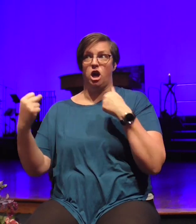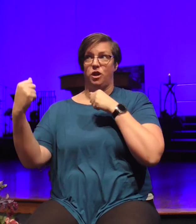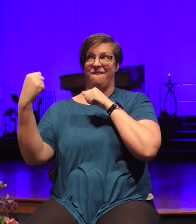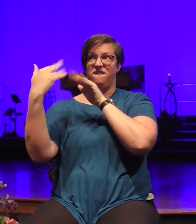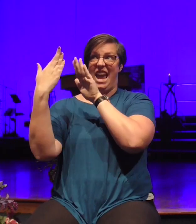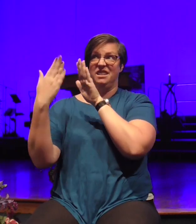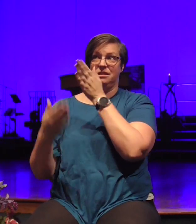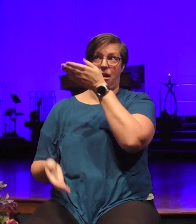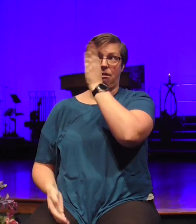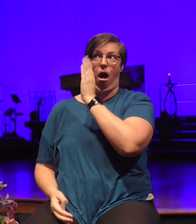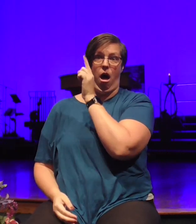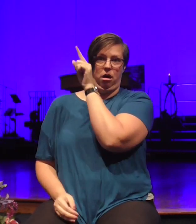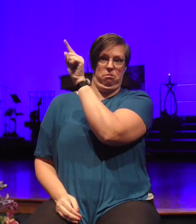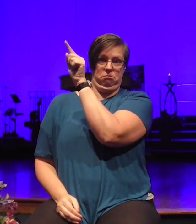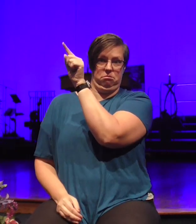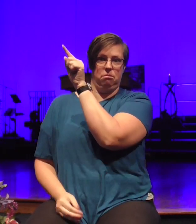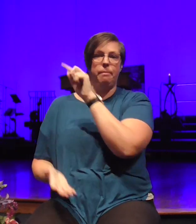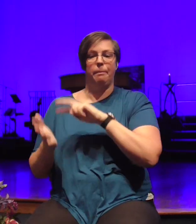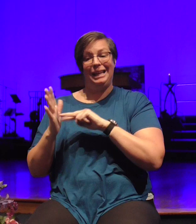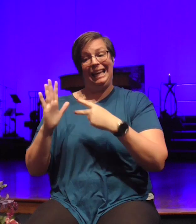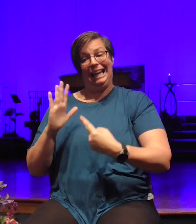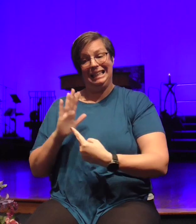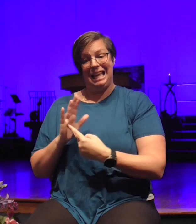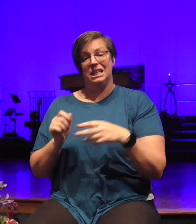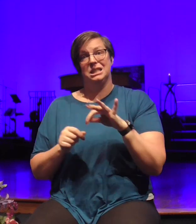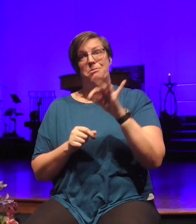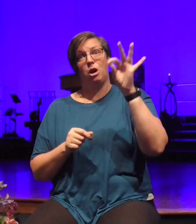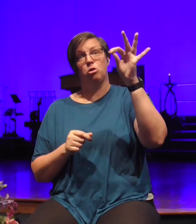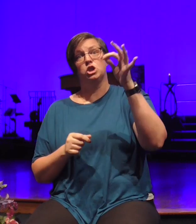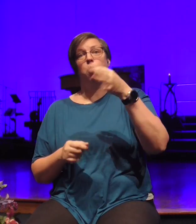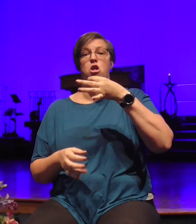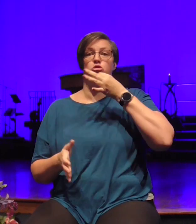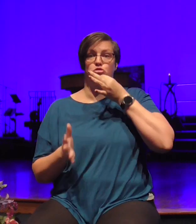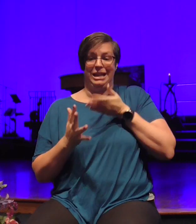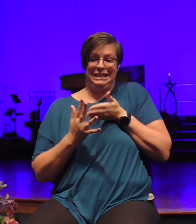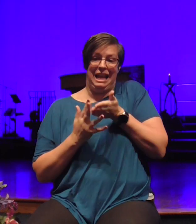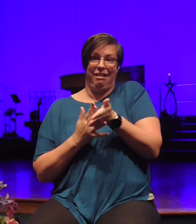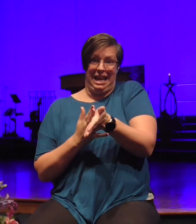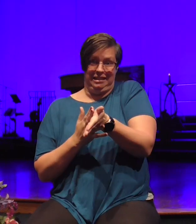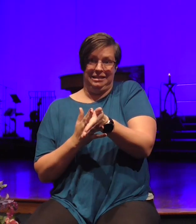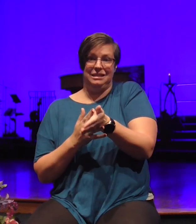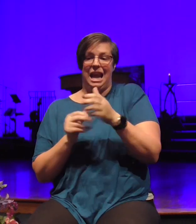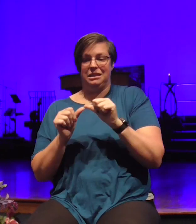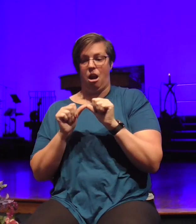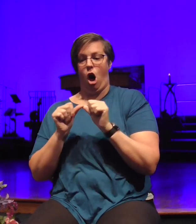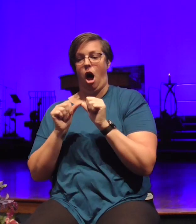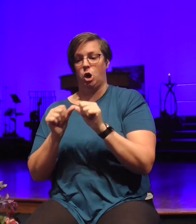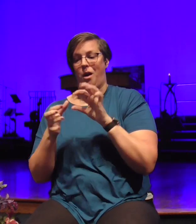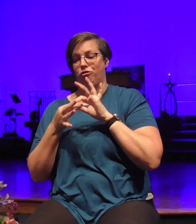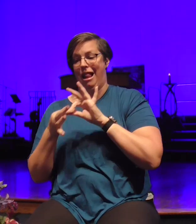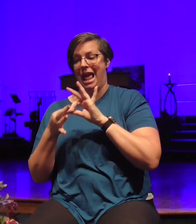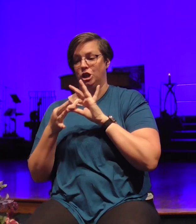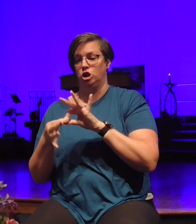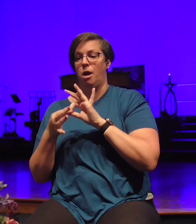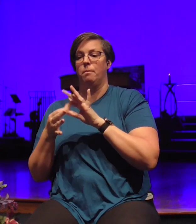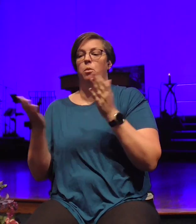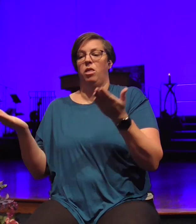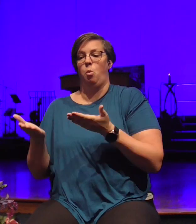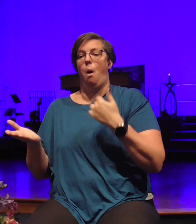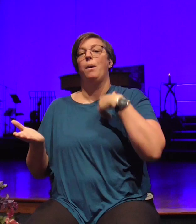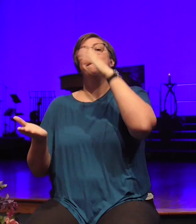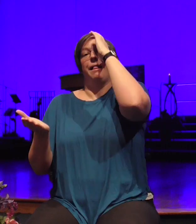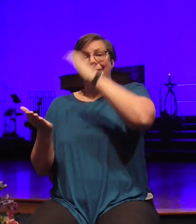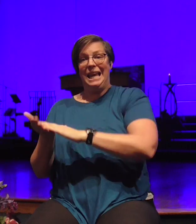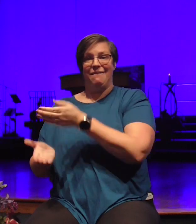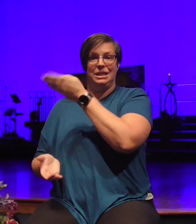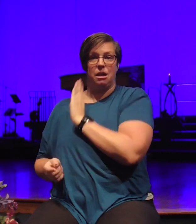me, means that spiritual resilience is about an ongoing relationship with what we believe God to be.